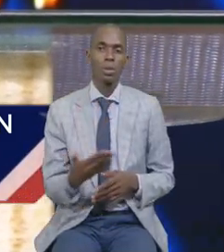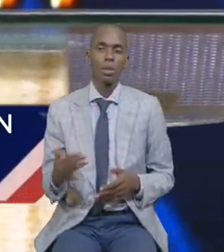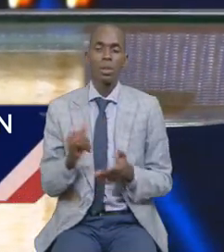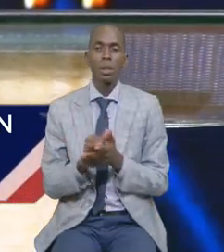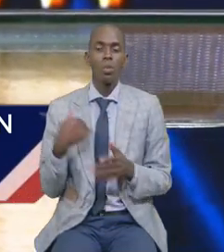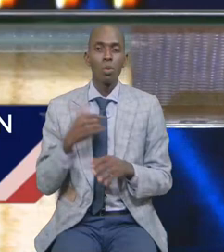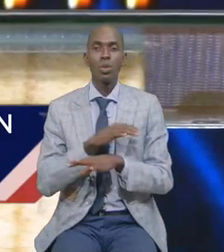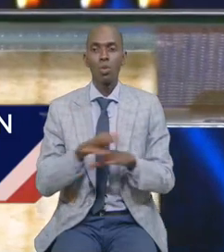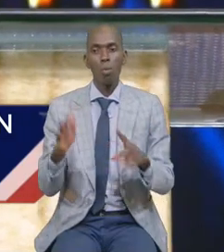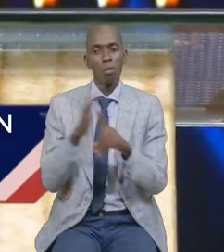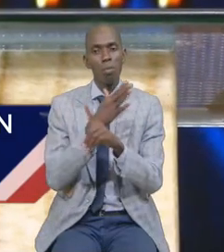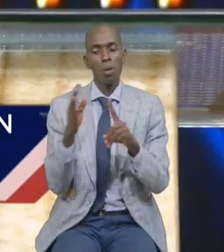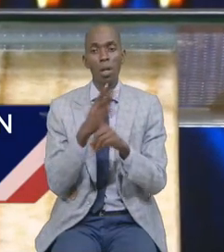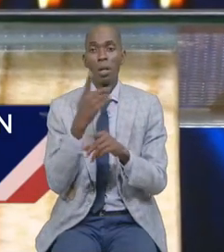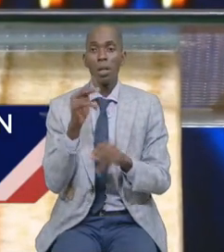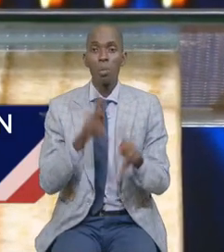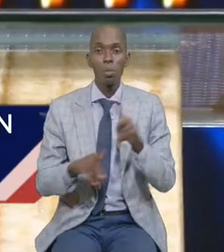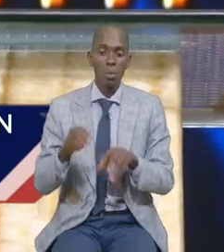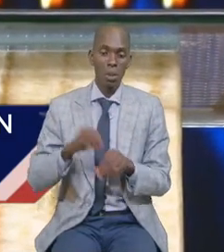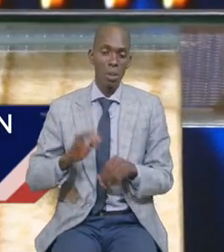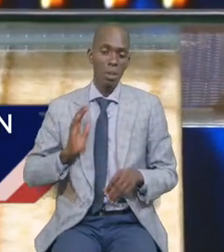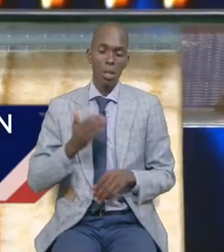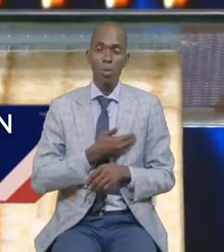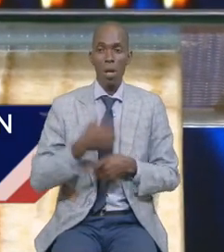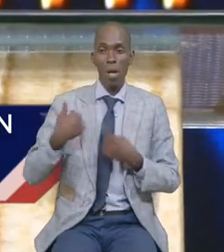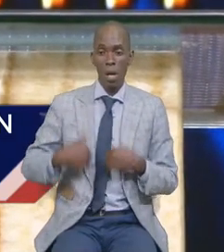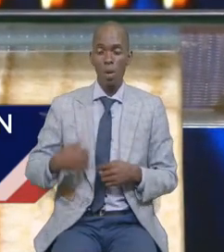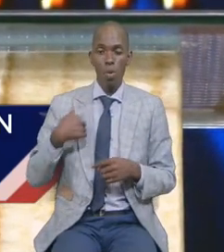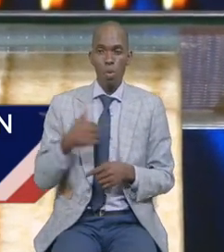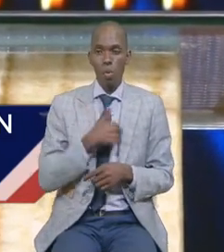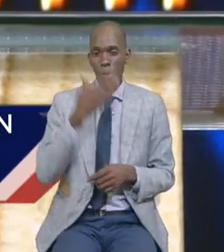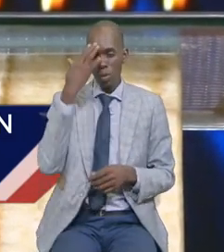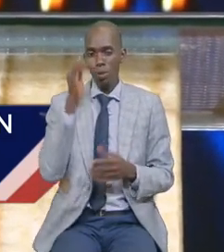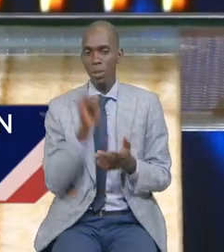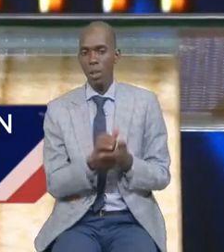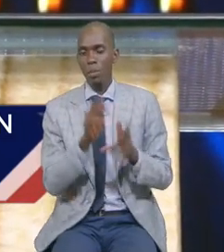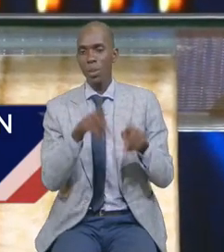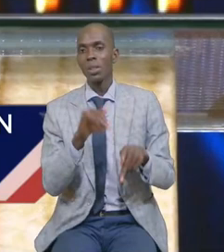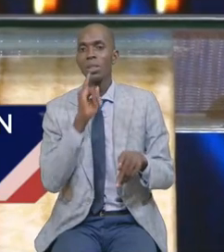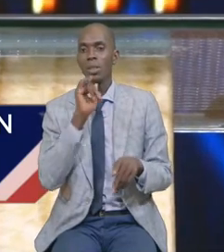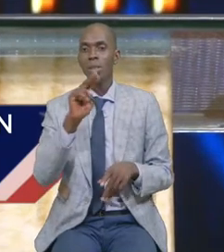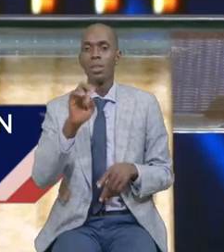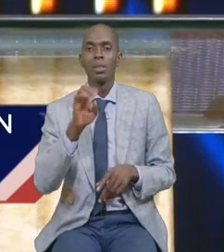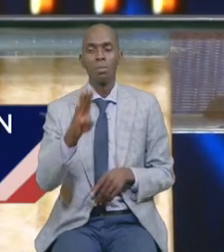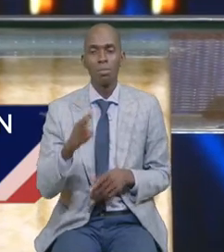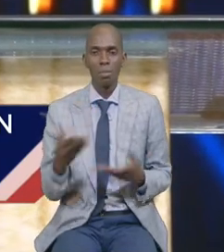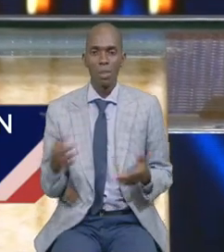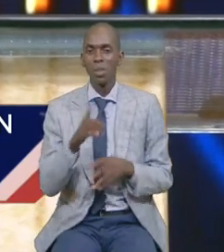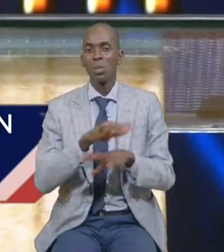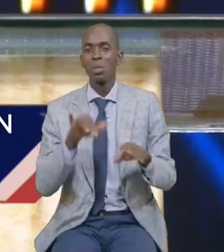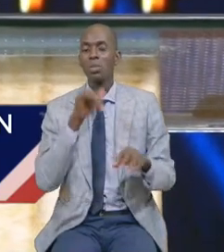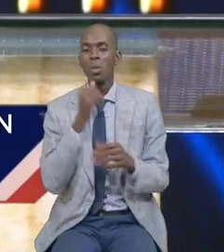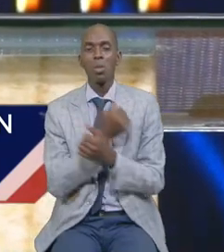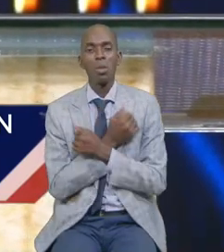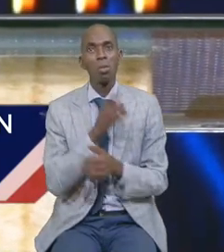the people, that in our hearts we know that that's Nebuchadnezzar. He doesn't love God.